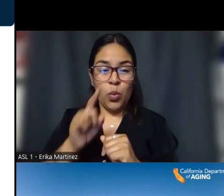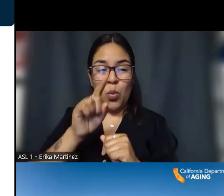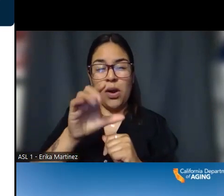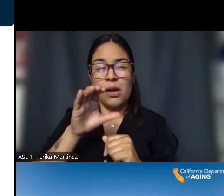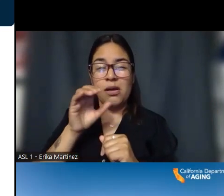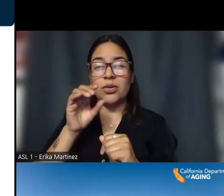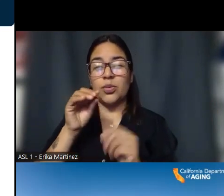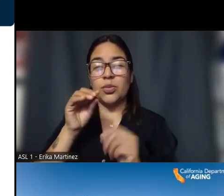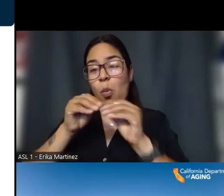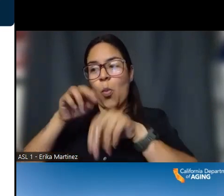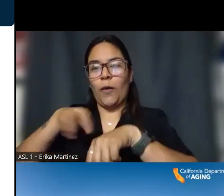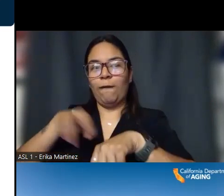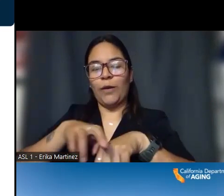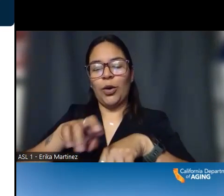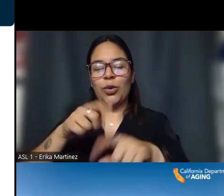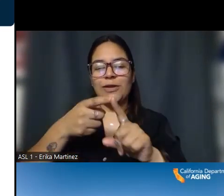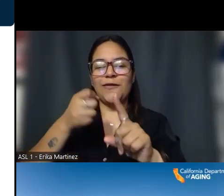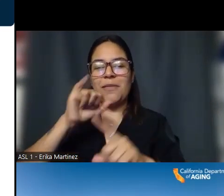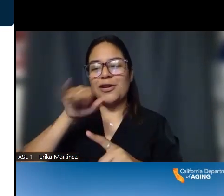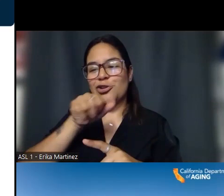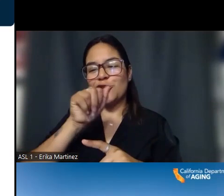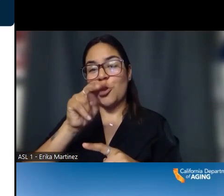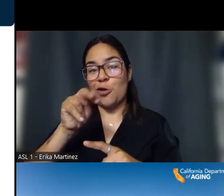January. We have approximately